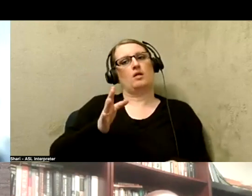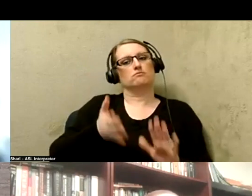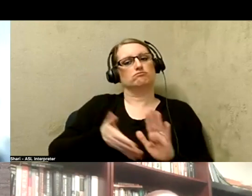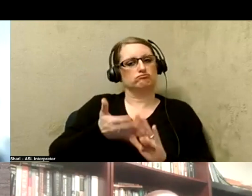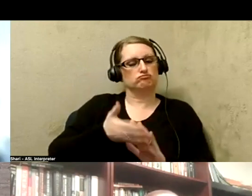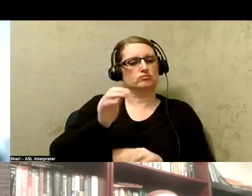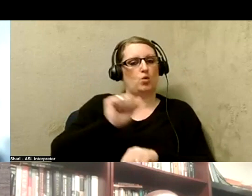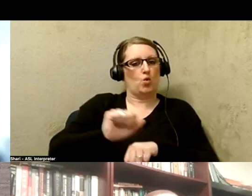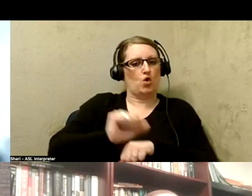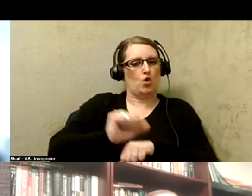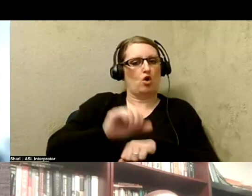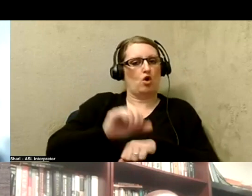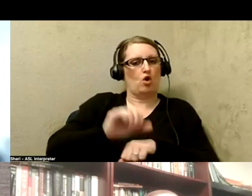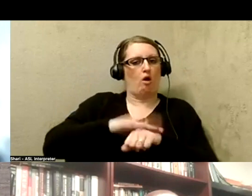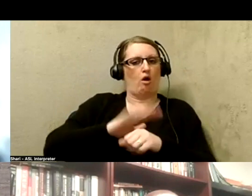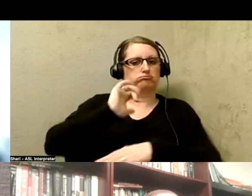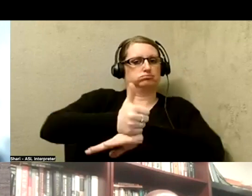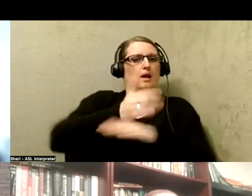a plan